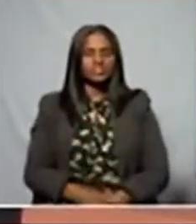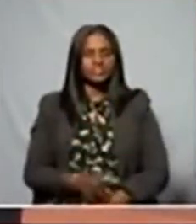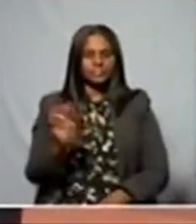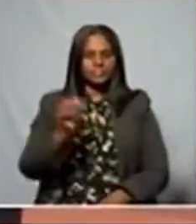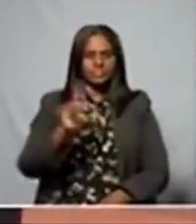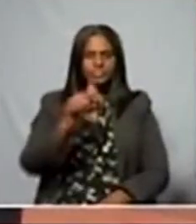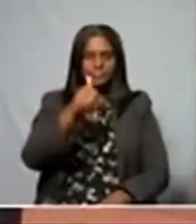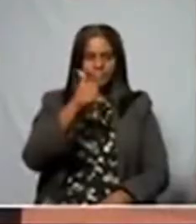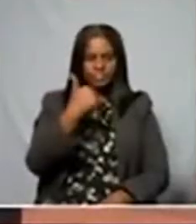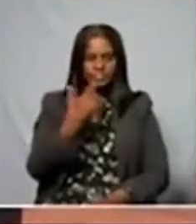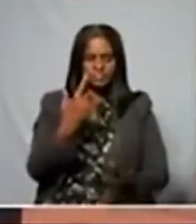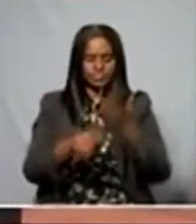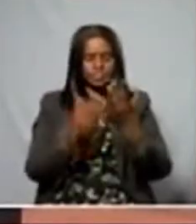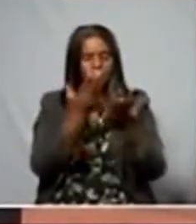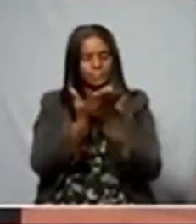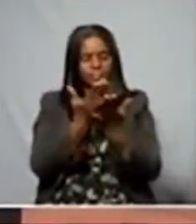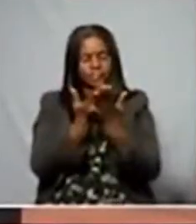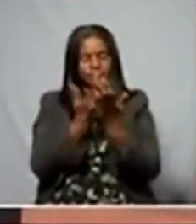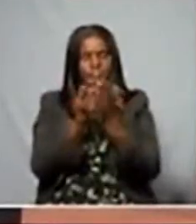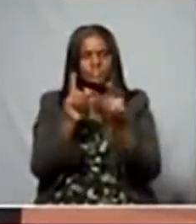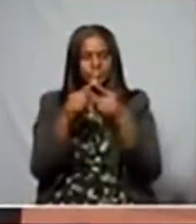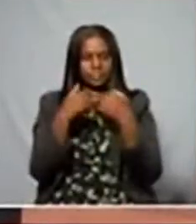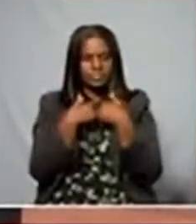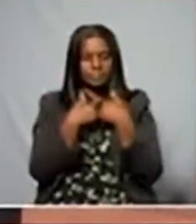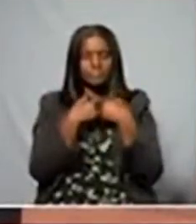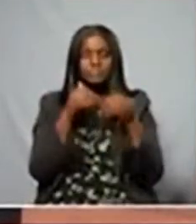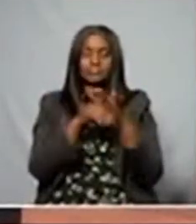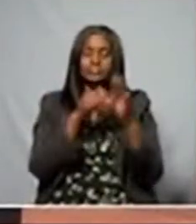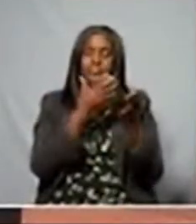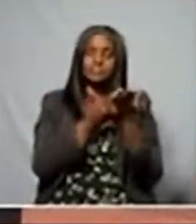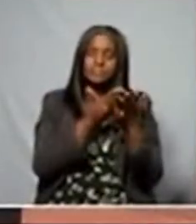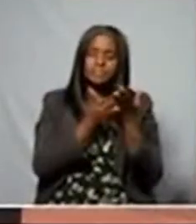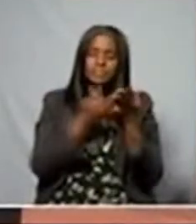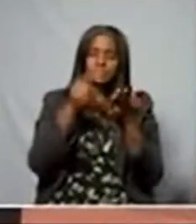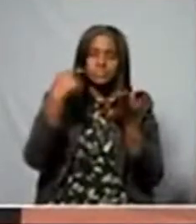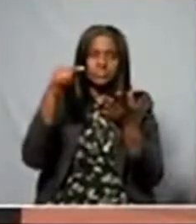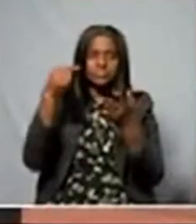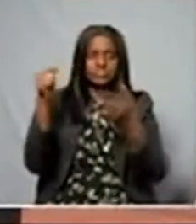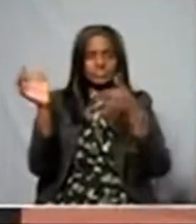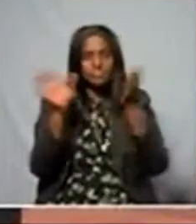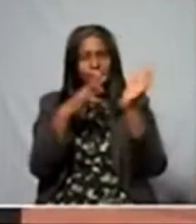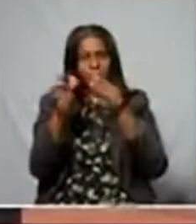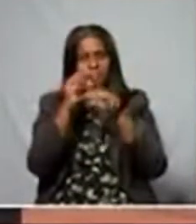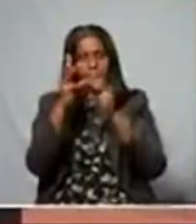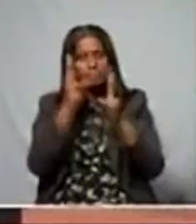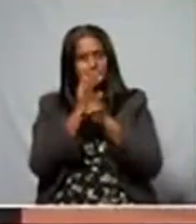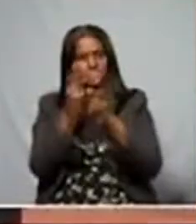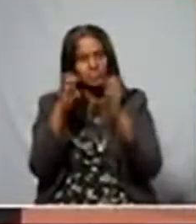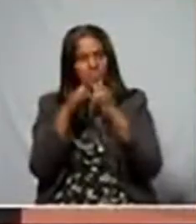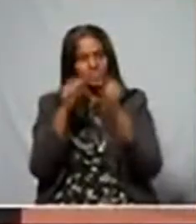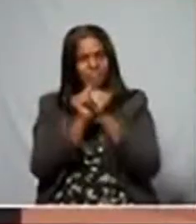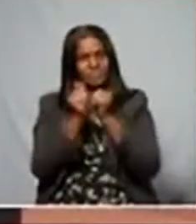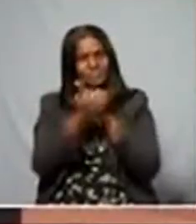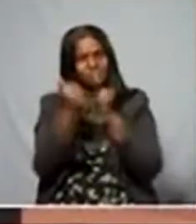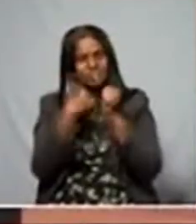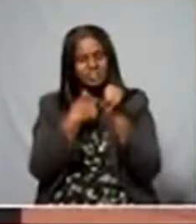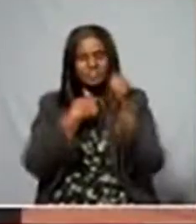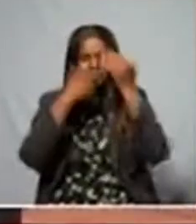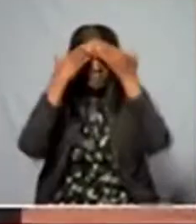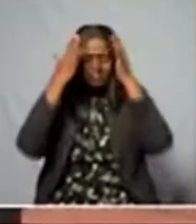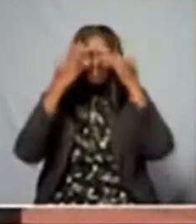you are proposing to tap into these Green Climate Fund, the World Bank, and I'm aware